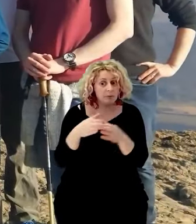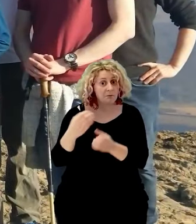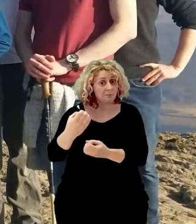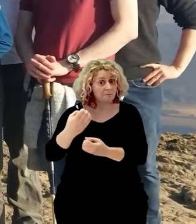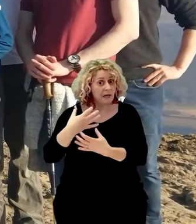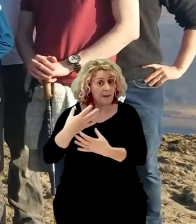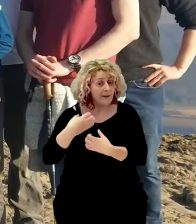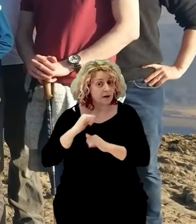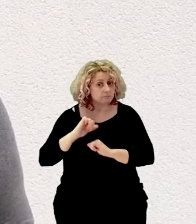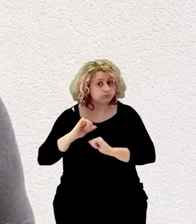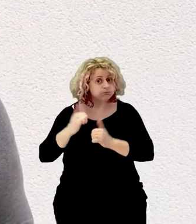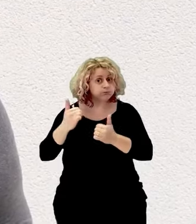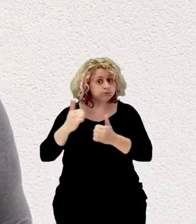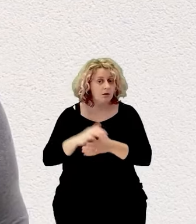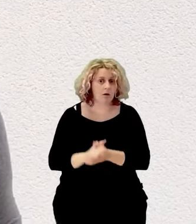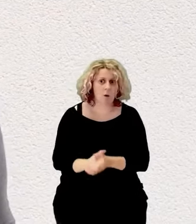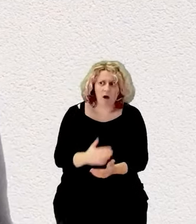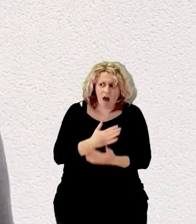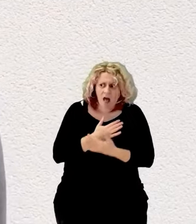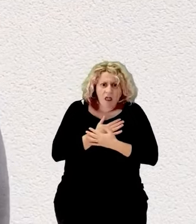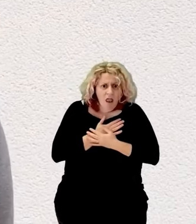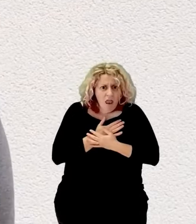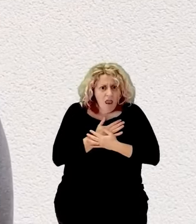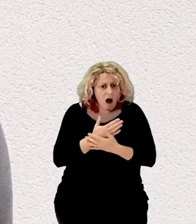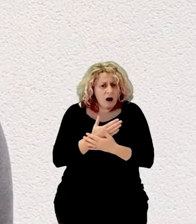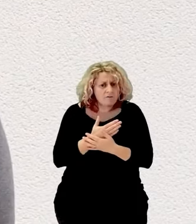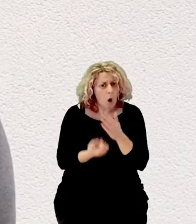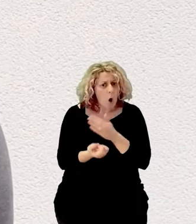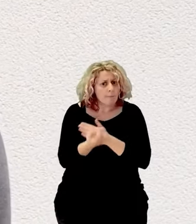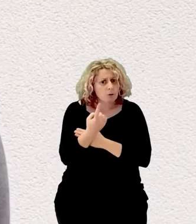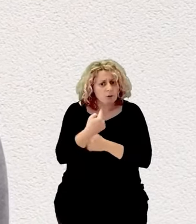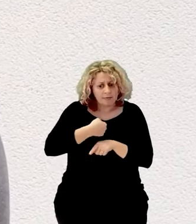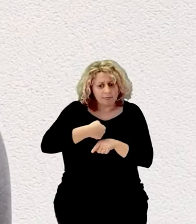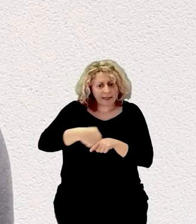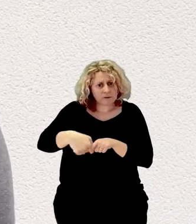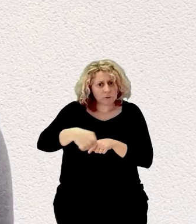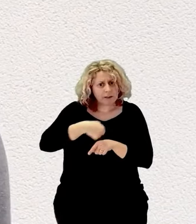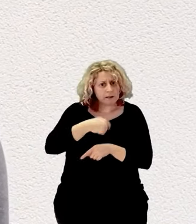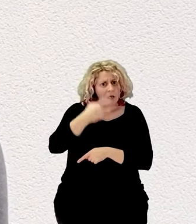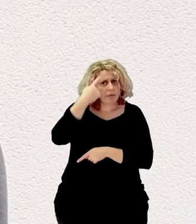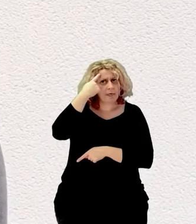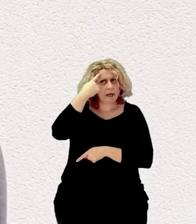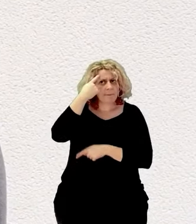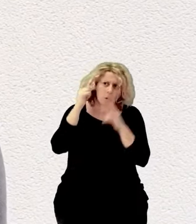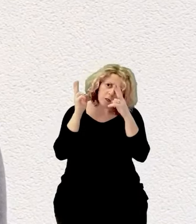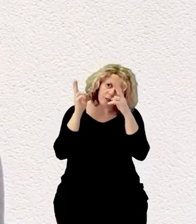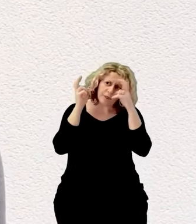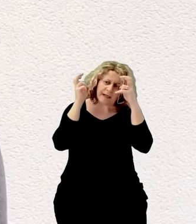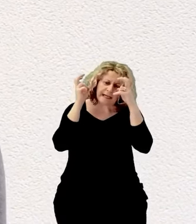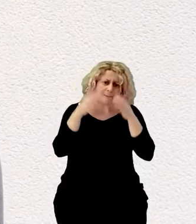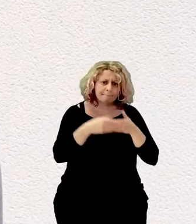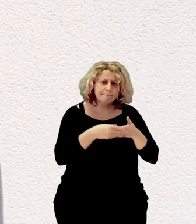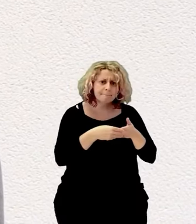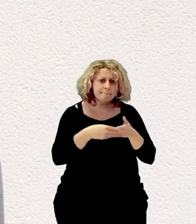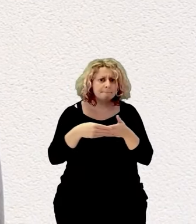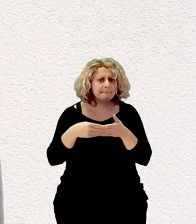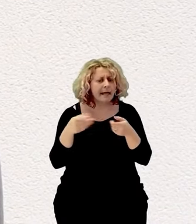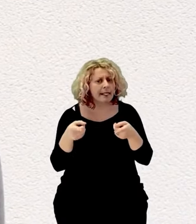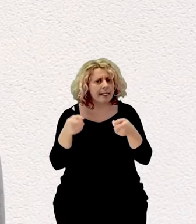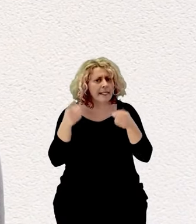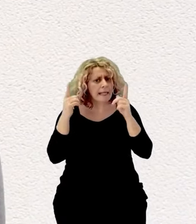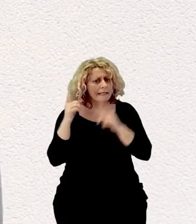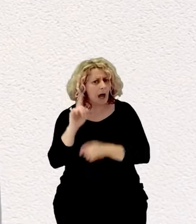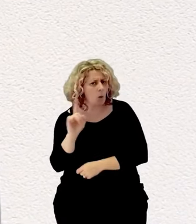been excellent. I've really loved the opportunity this week to think about what leadership actually is, to have a whole week and